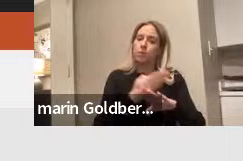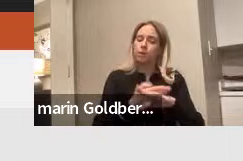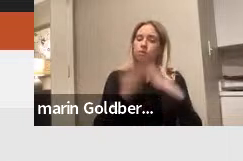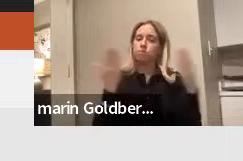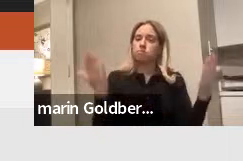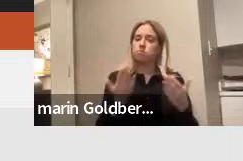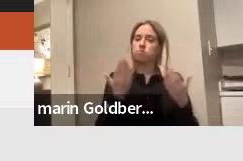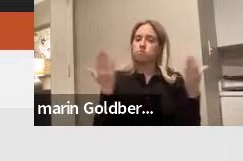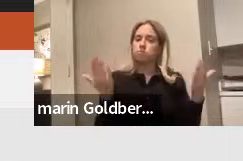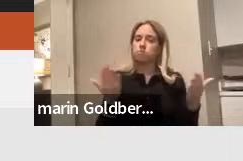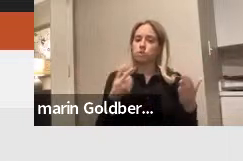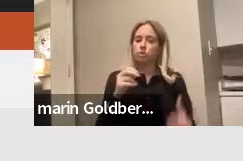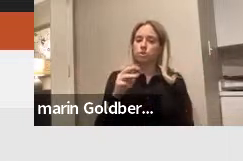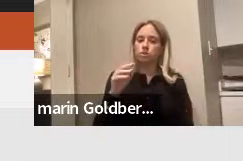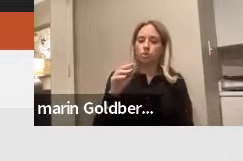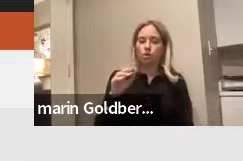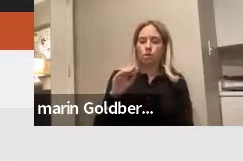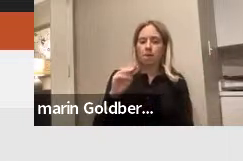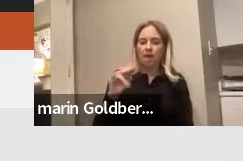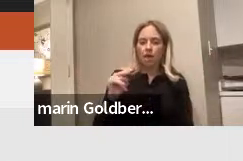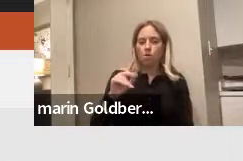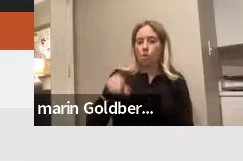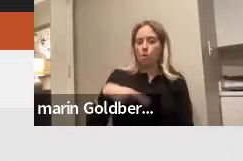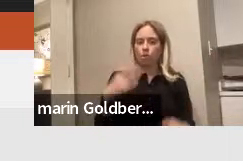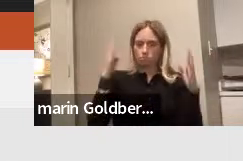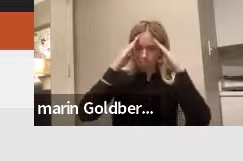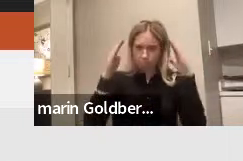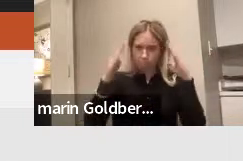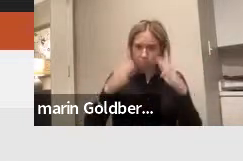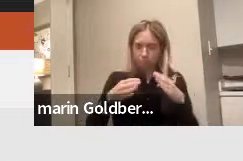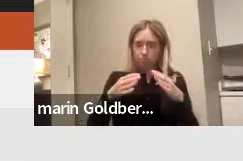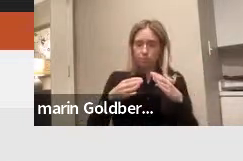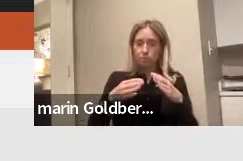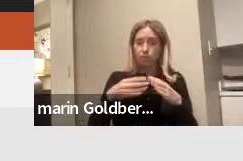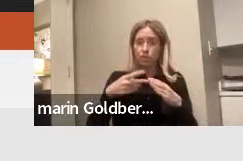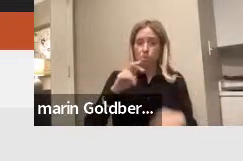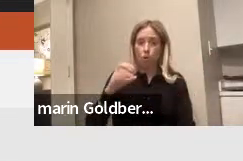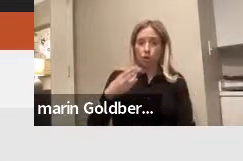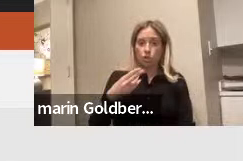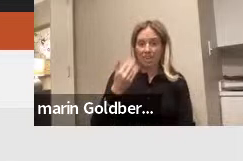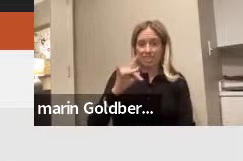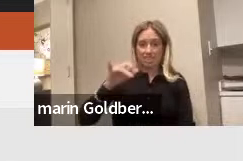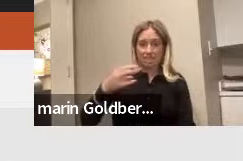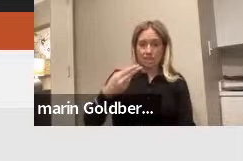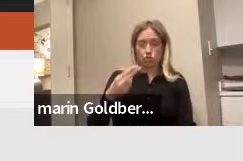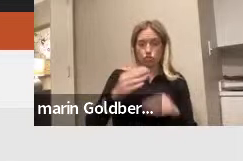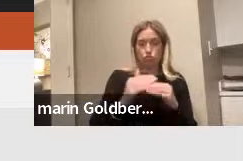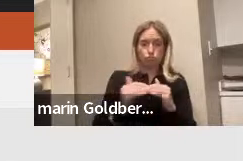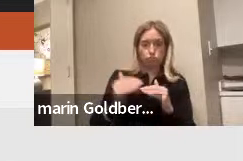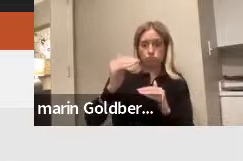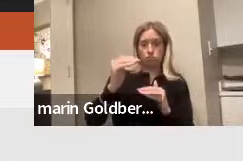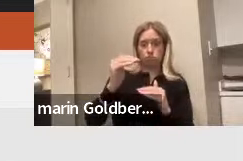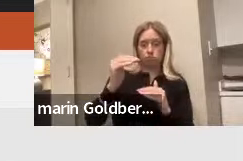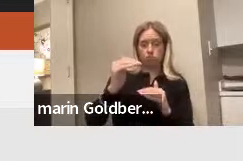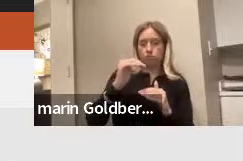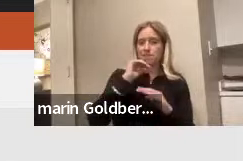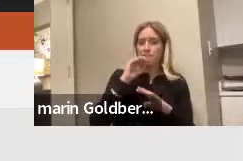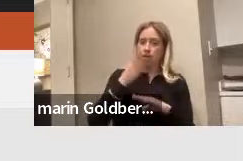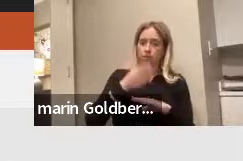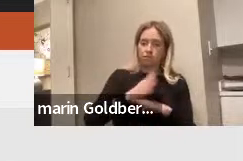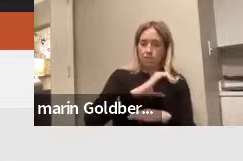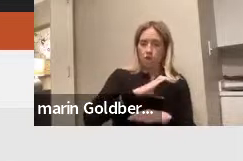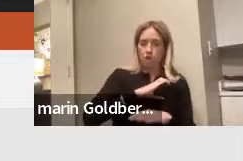is germane and only pertains to the porch roof height increase, does not visually intrude upon the character and scale and